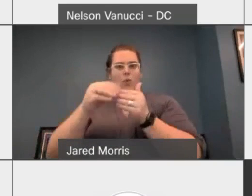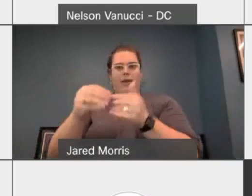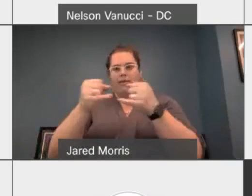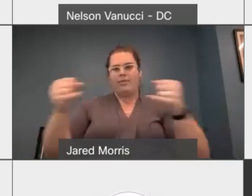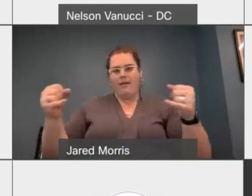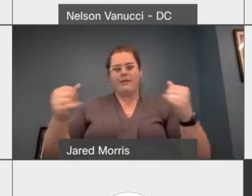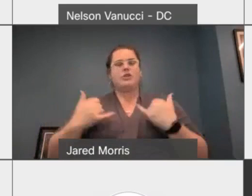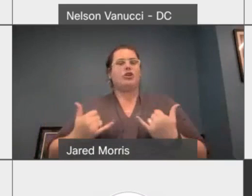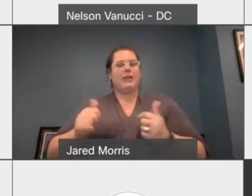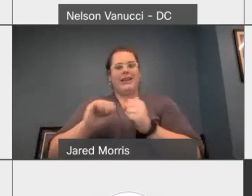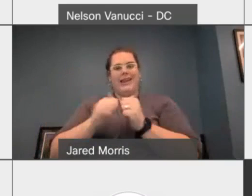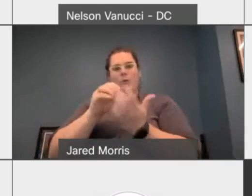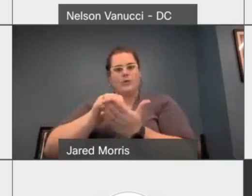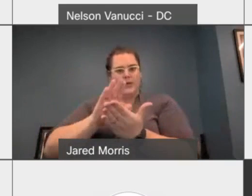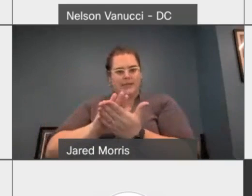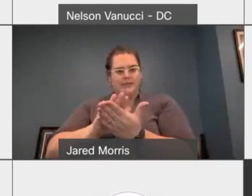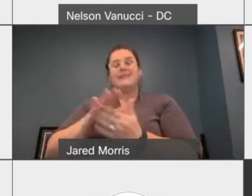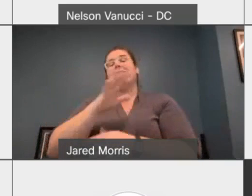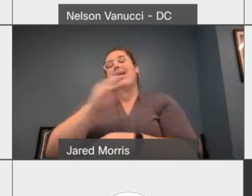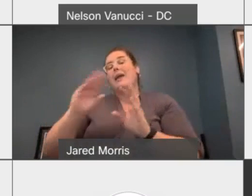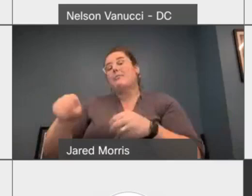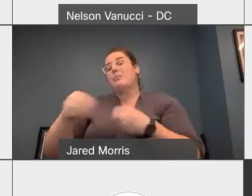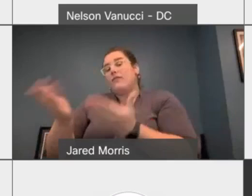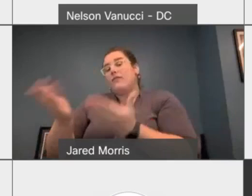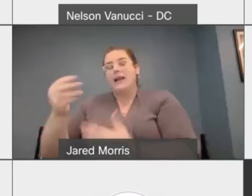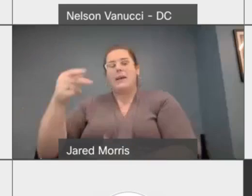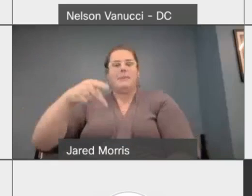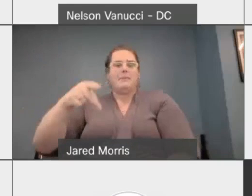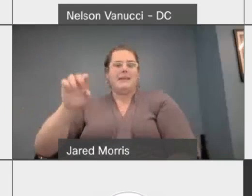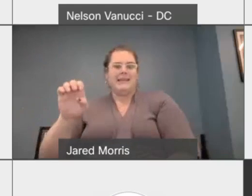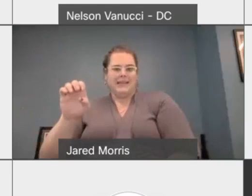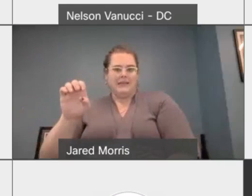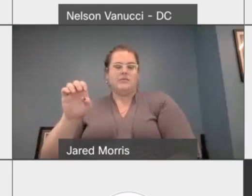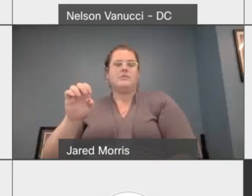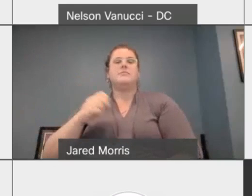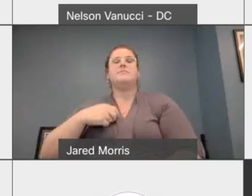and have been provided PPE to include